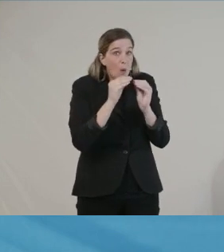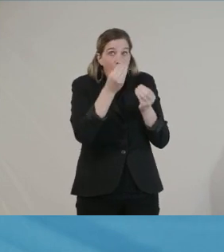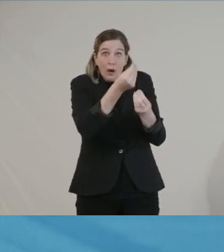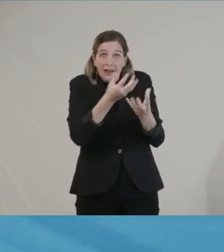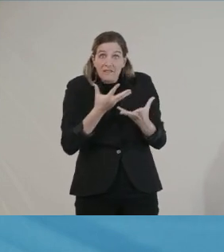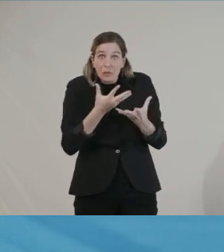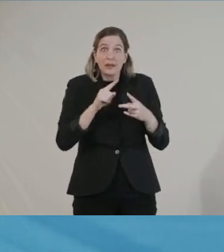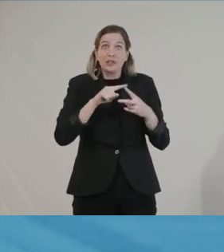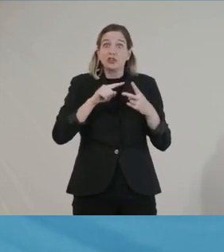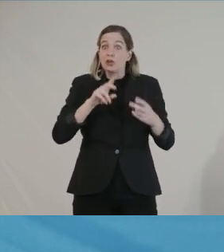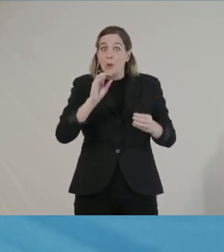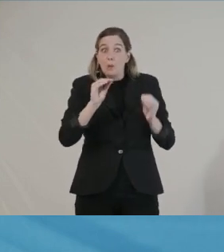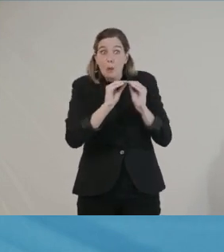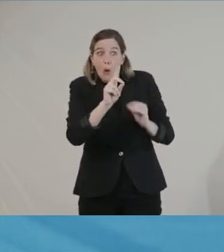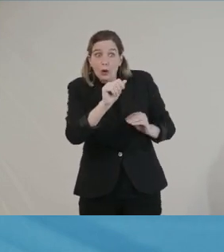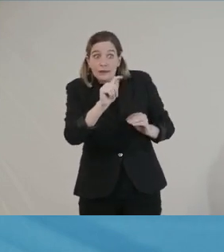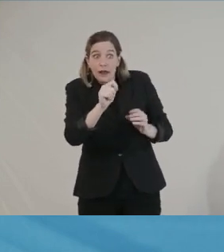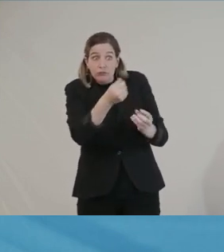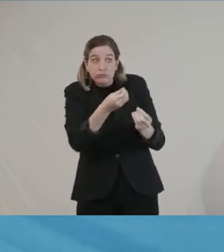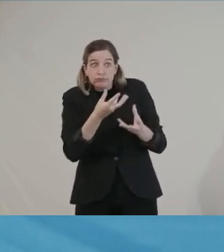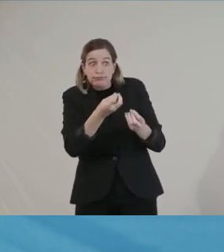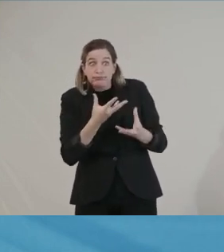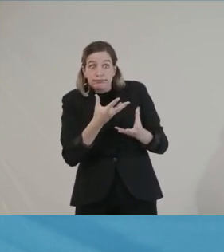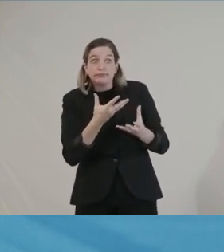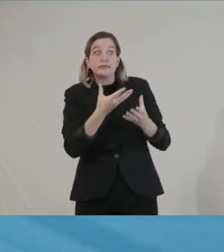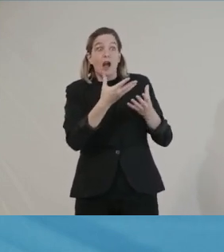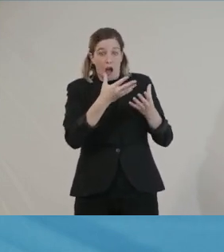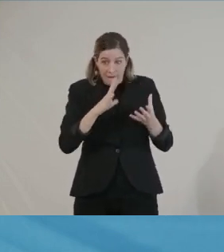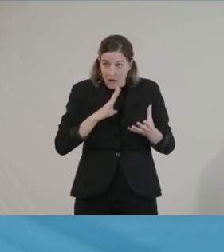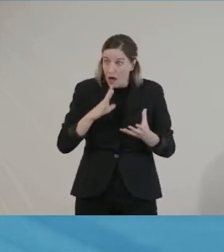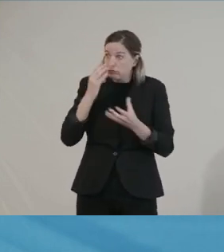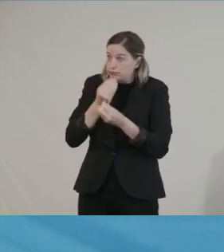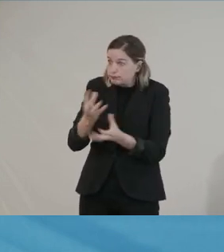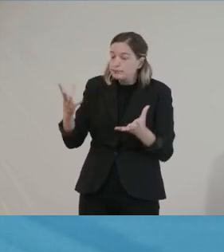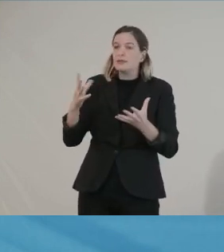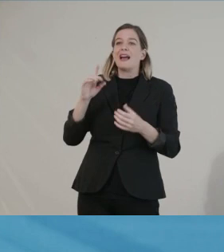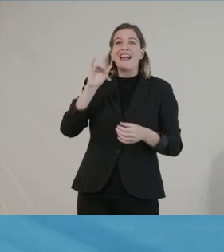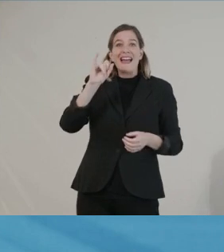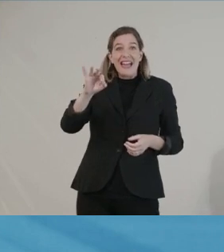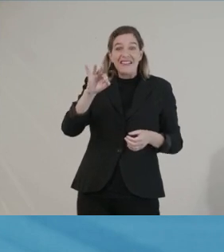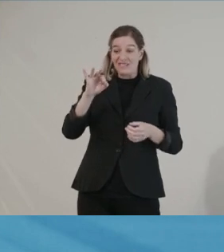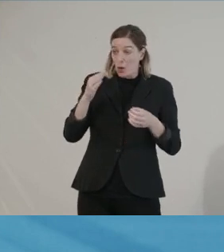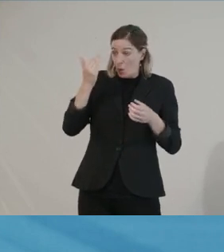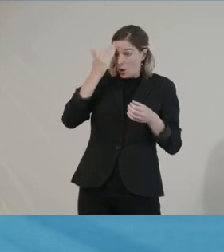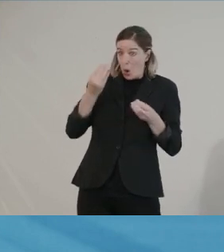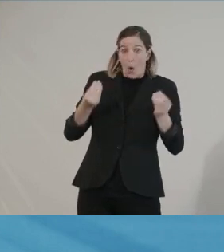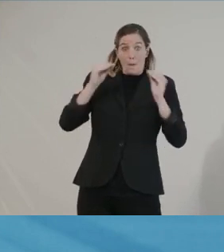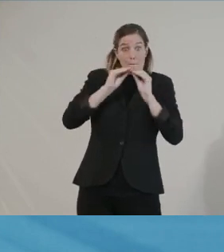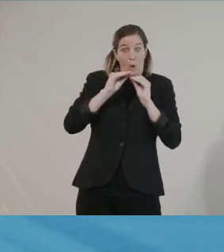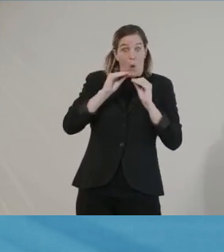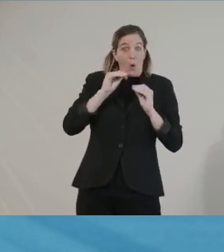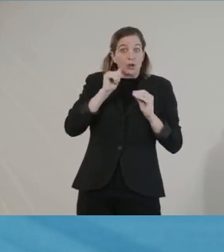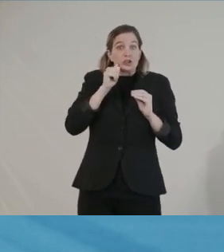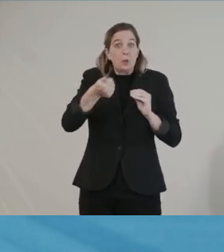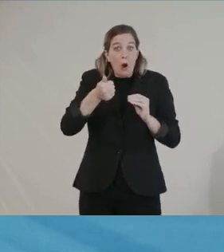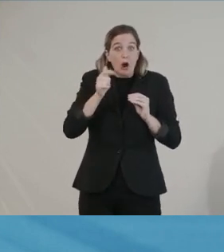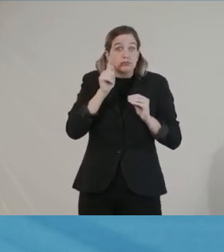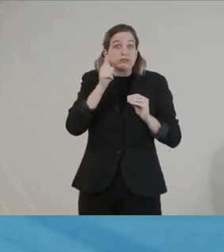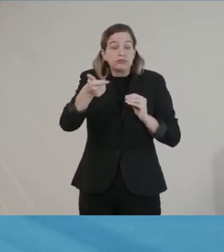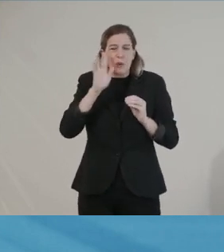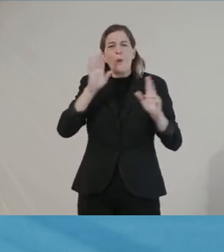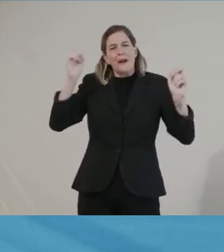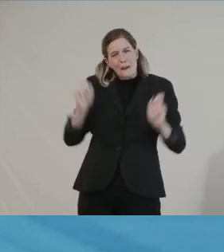now and next week, we'll be right here. So we're not reopening on May. We're going to go to JJ with AP, please. We're not opening on May